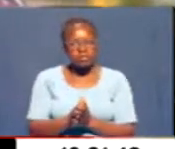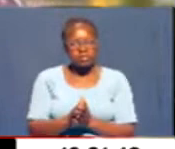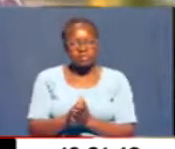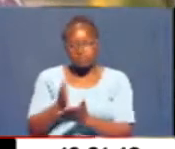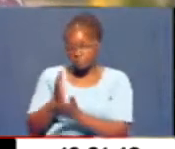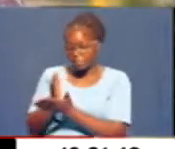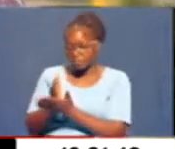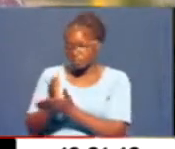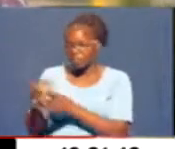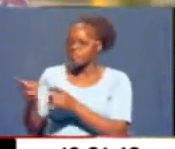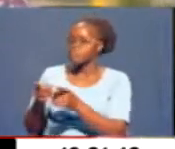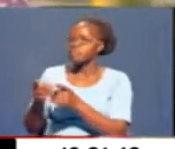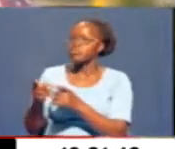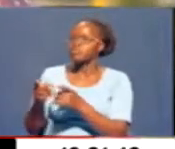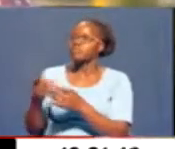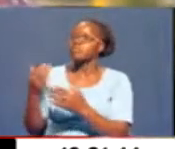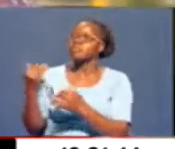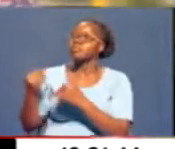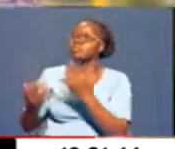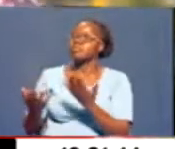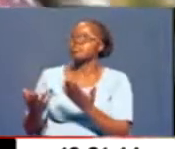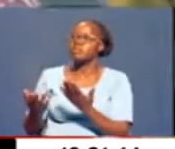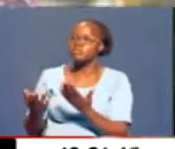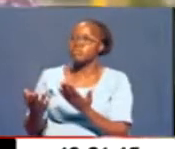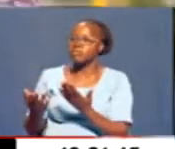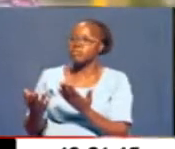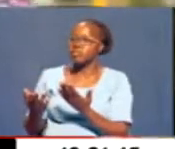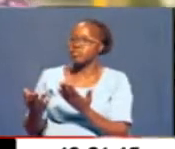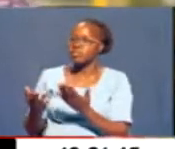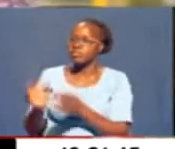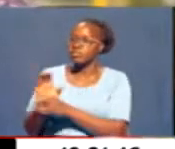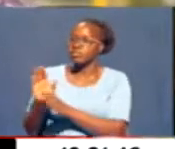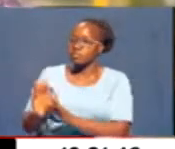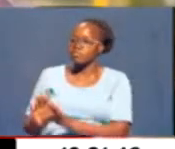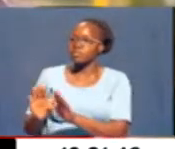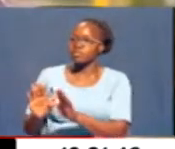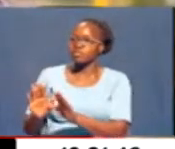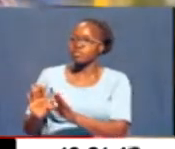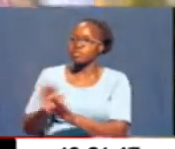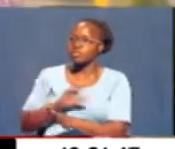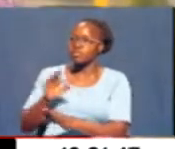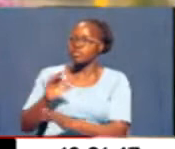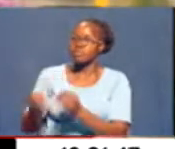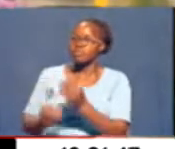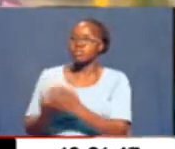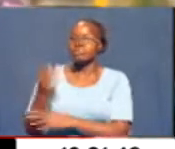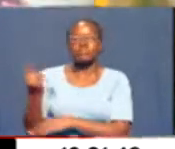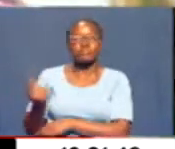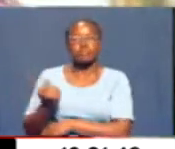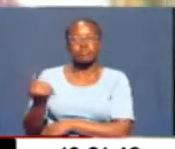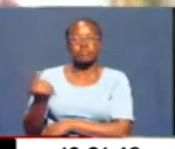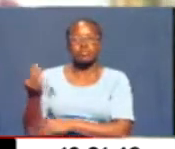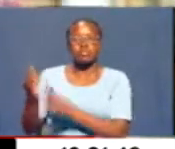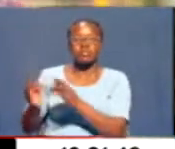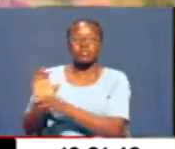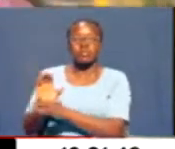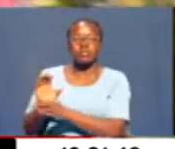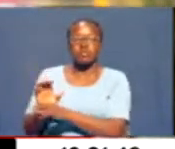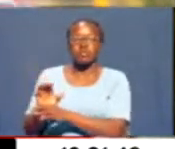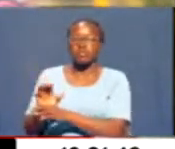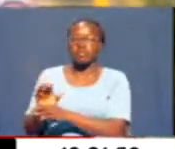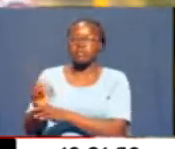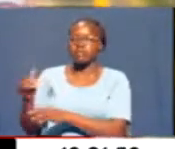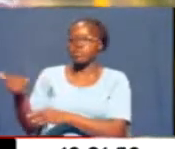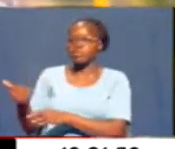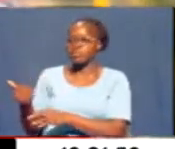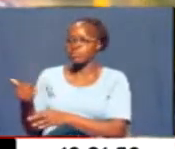should be curtailed. I think the church should be left for spiritual nourishment. If the church has any other function that they